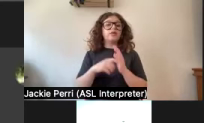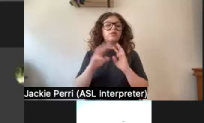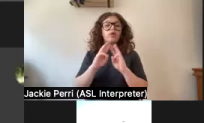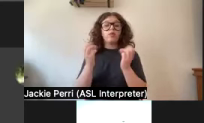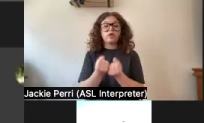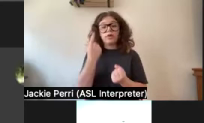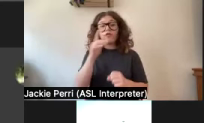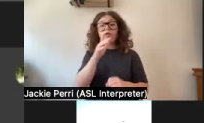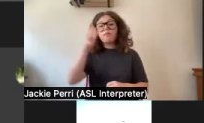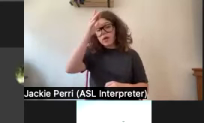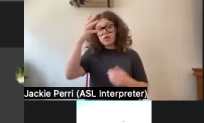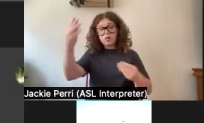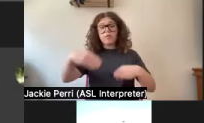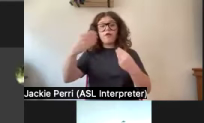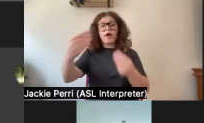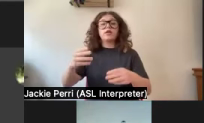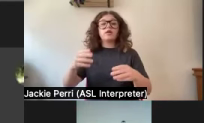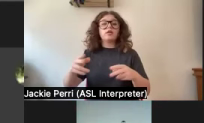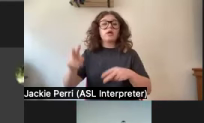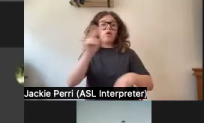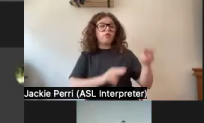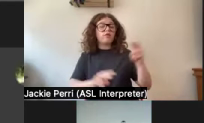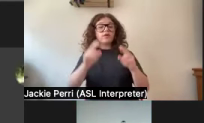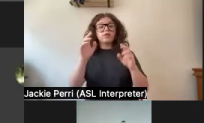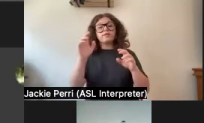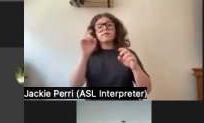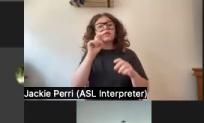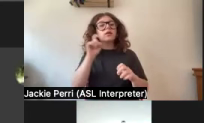sexual health education curriculum. What do folks think?